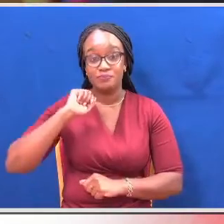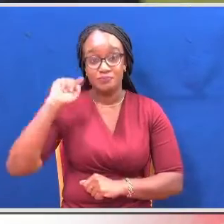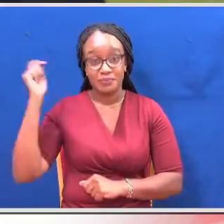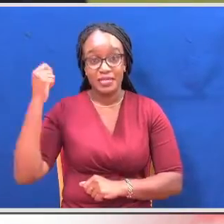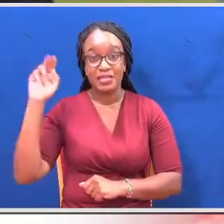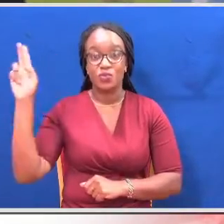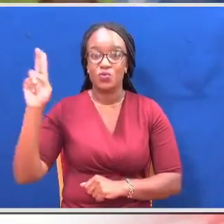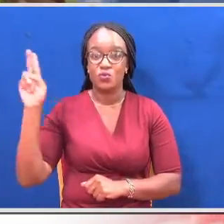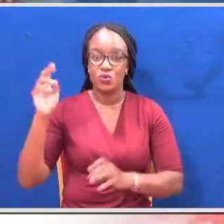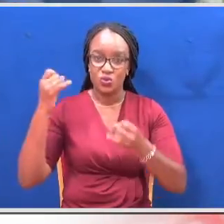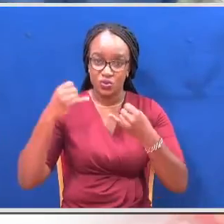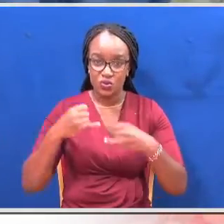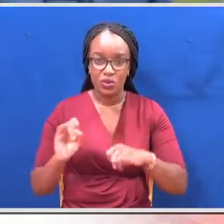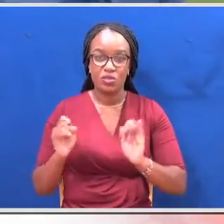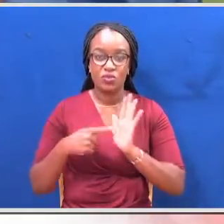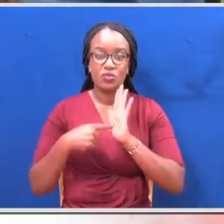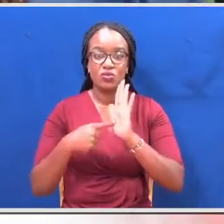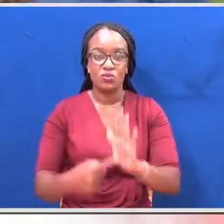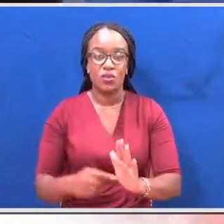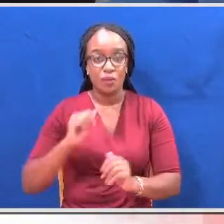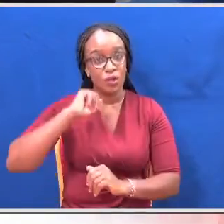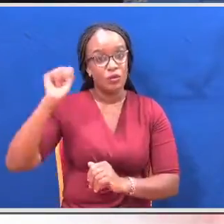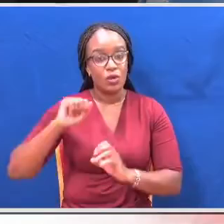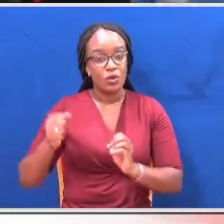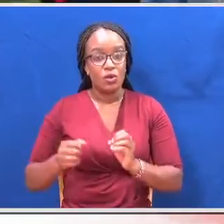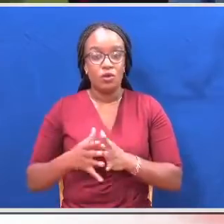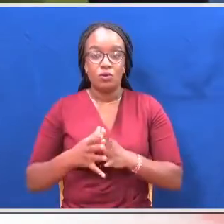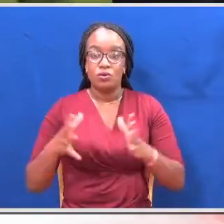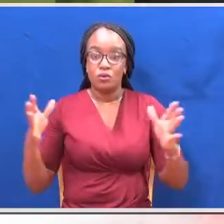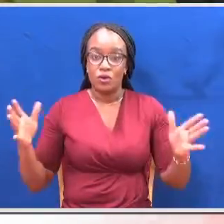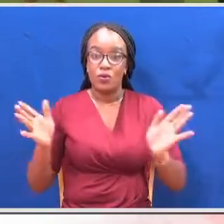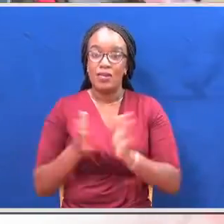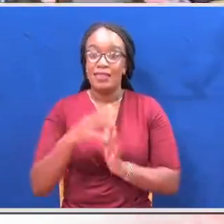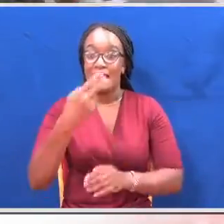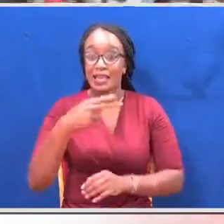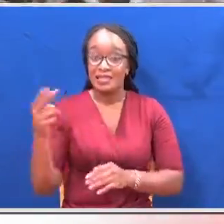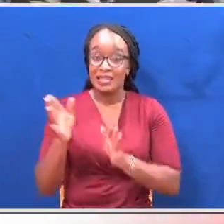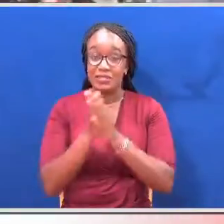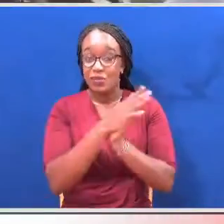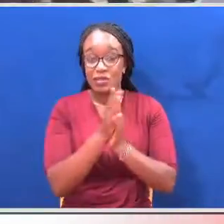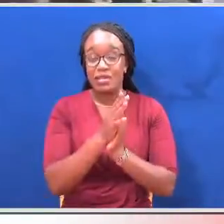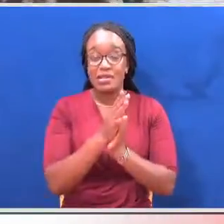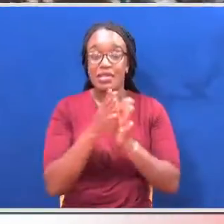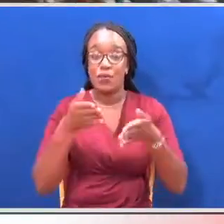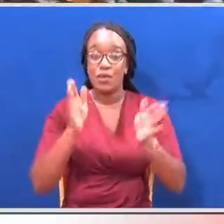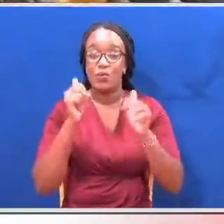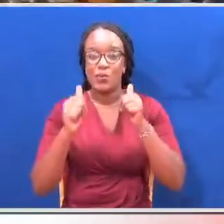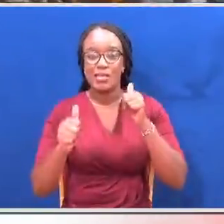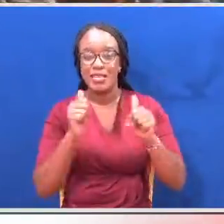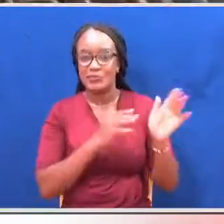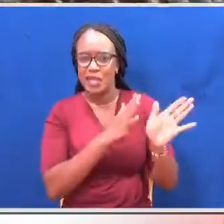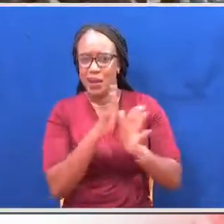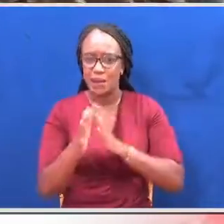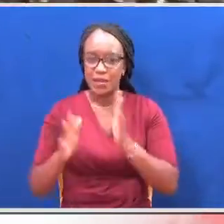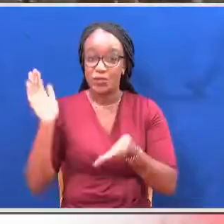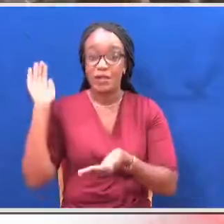his deputy's growing influence across the country with his hustler narrative, in a move that has been largely said to be a tactical plan to